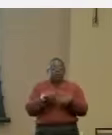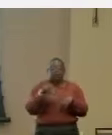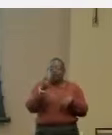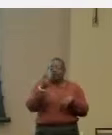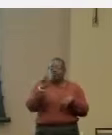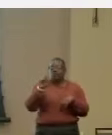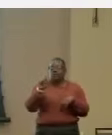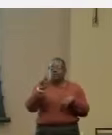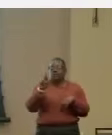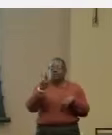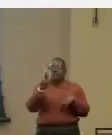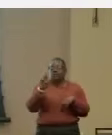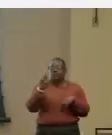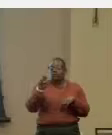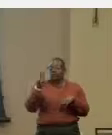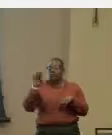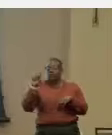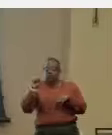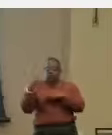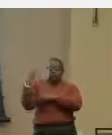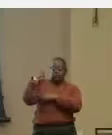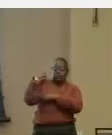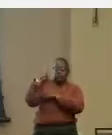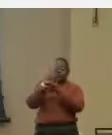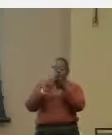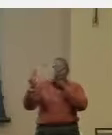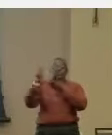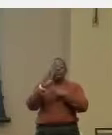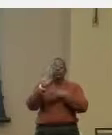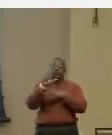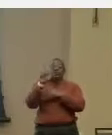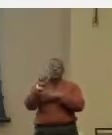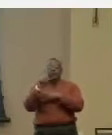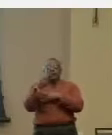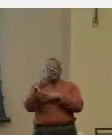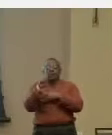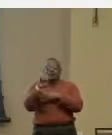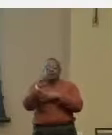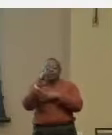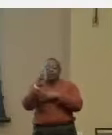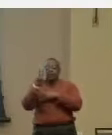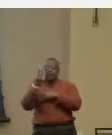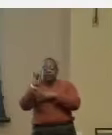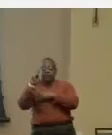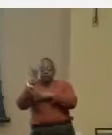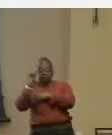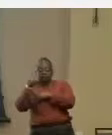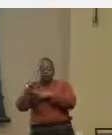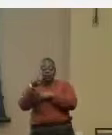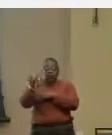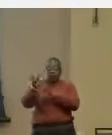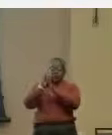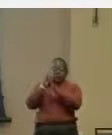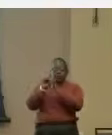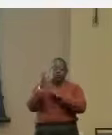who is still the chairman of rheumatology at the University of Florida in Gainesville, was designated